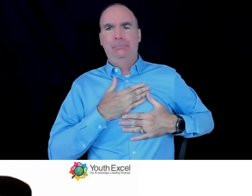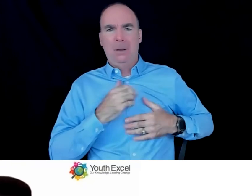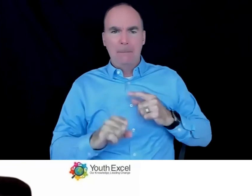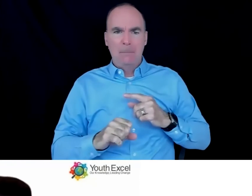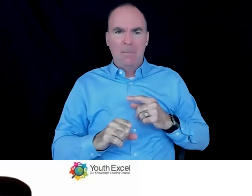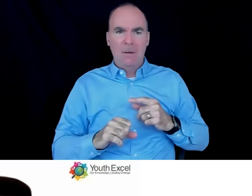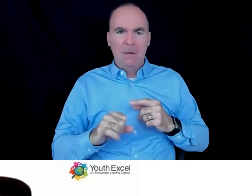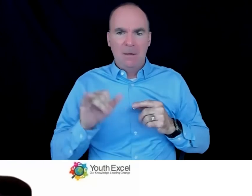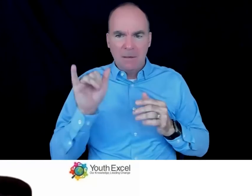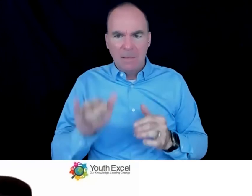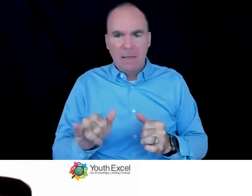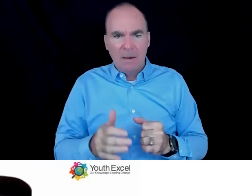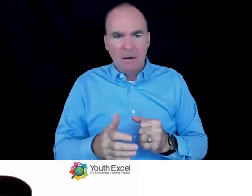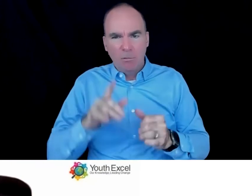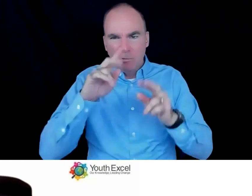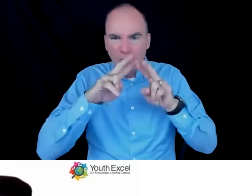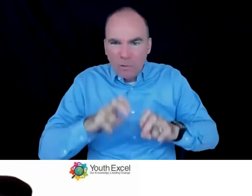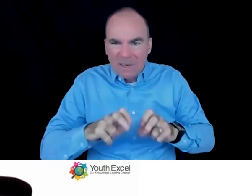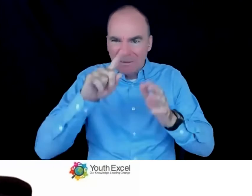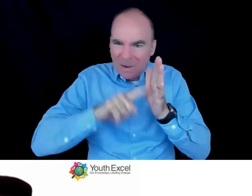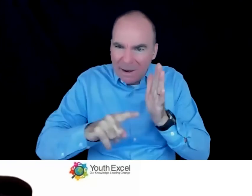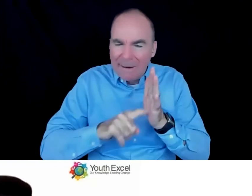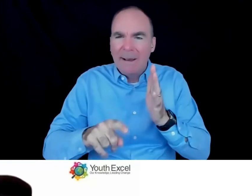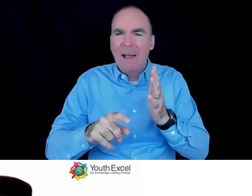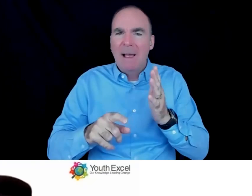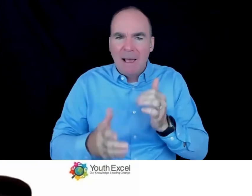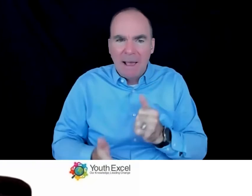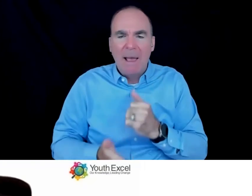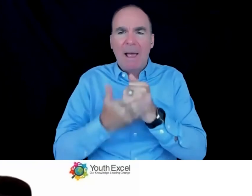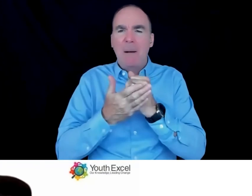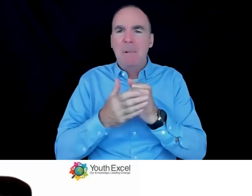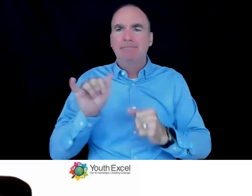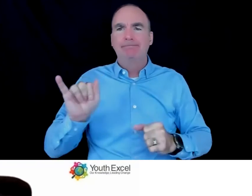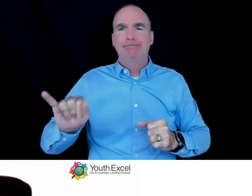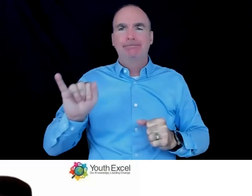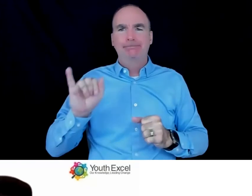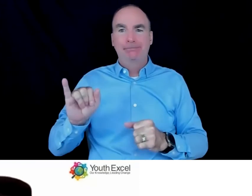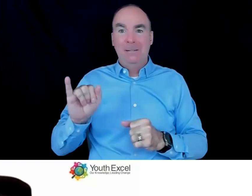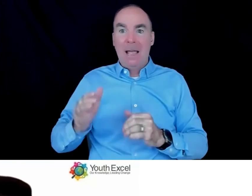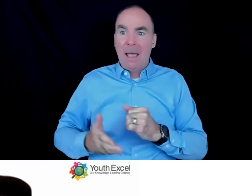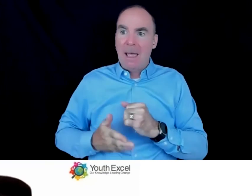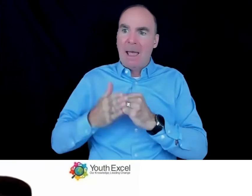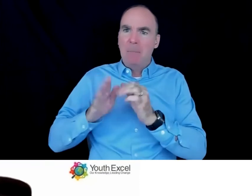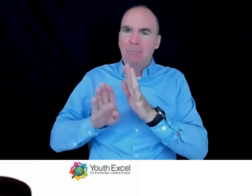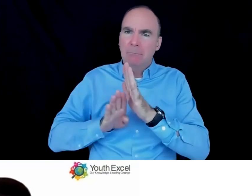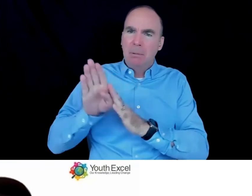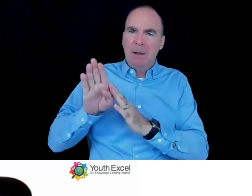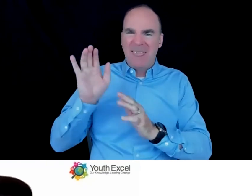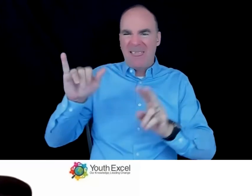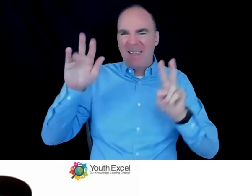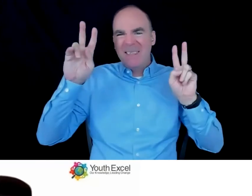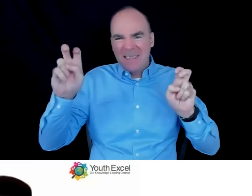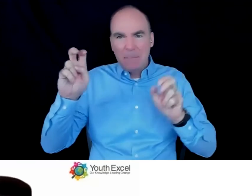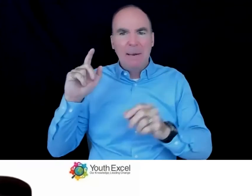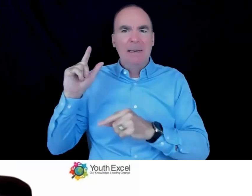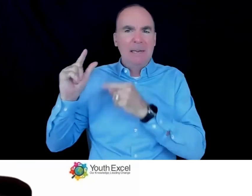what research initiatives does when it comes to actually enhancing the intergenerational solidarity theme. And of course,